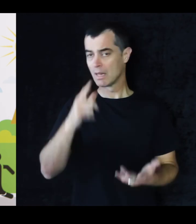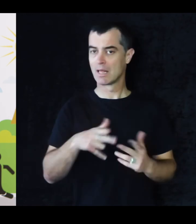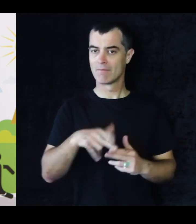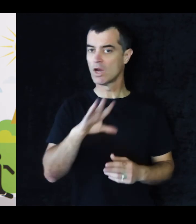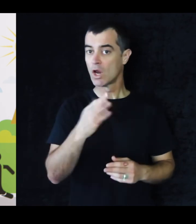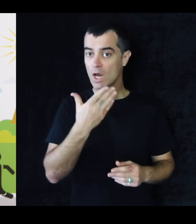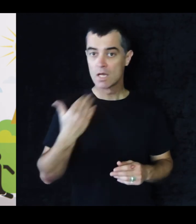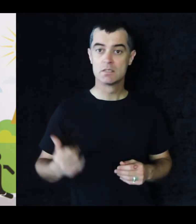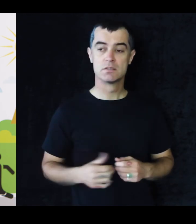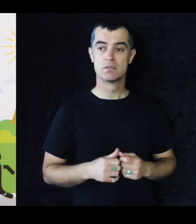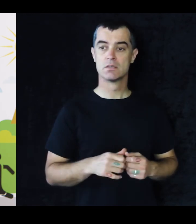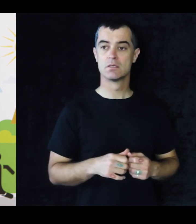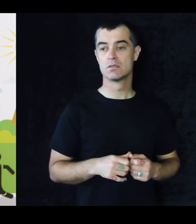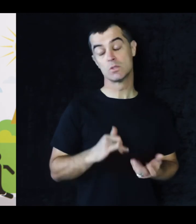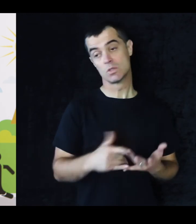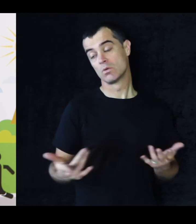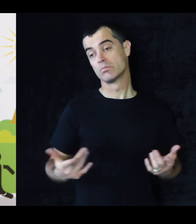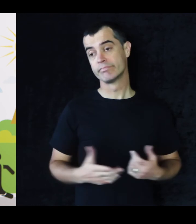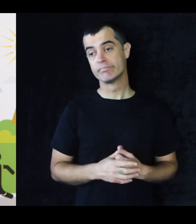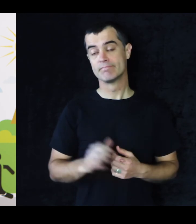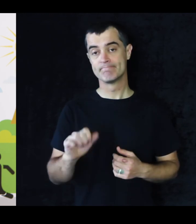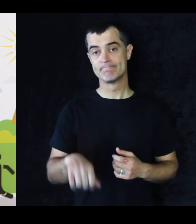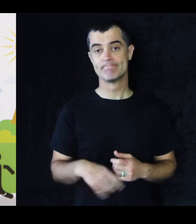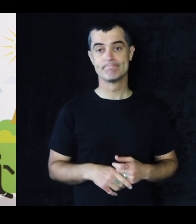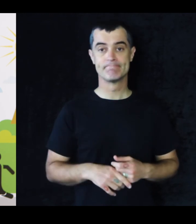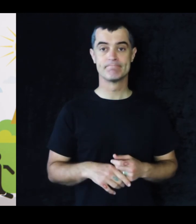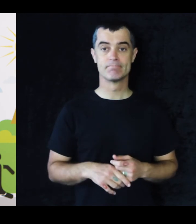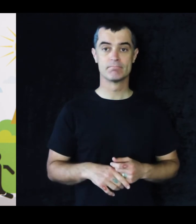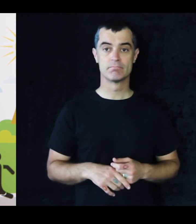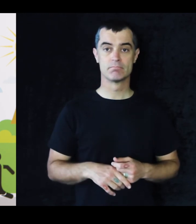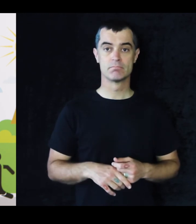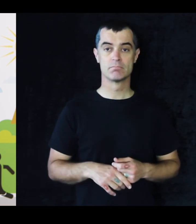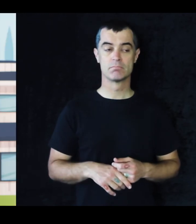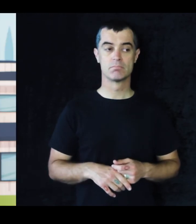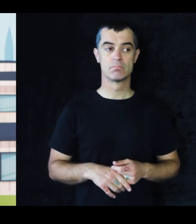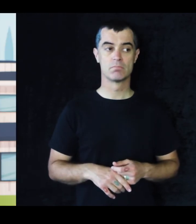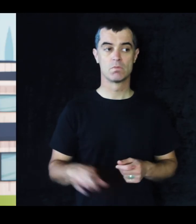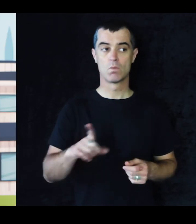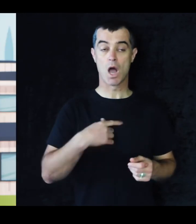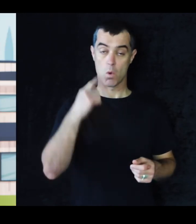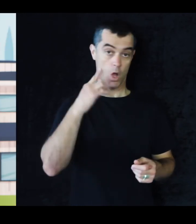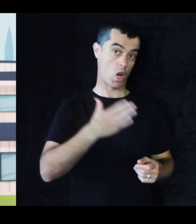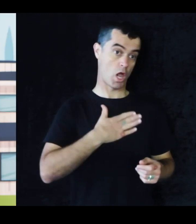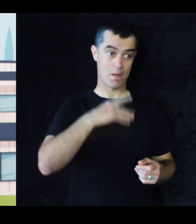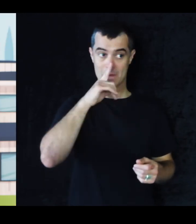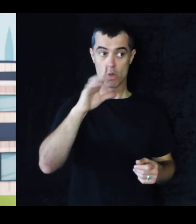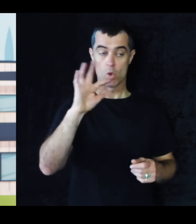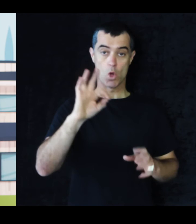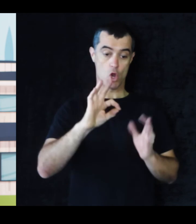people if they were being not very nice. So, yeah. What I would like